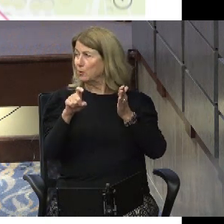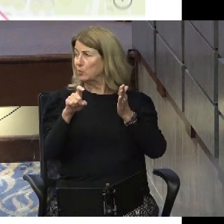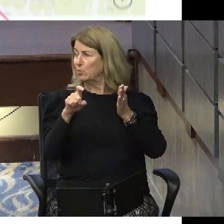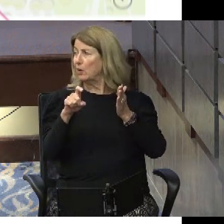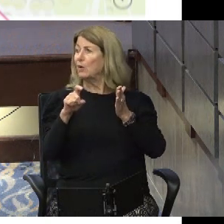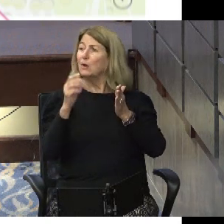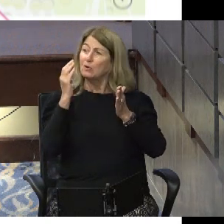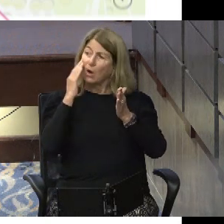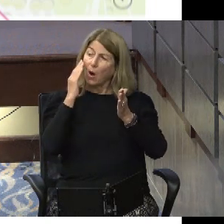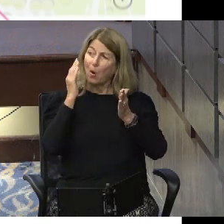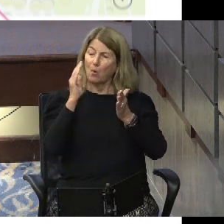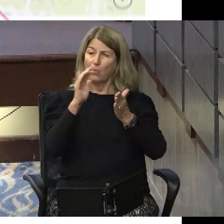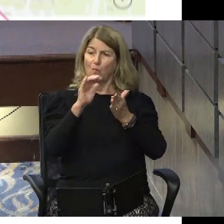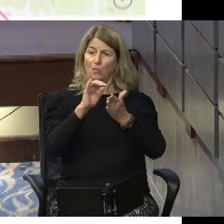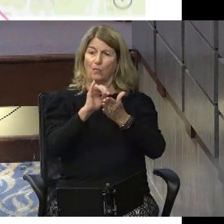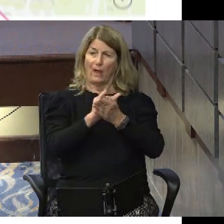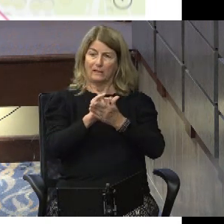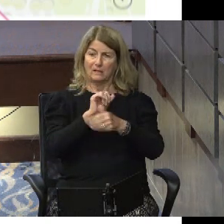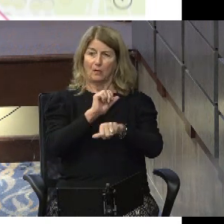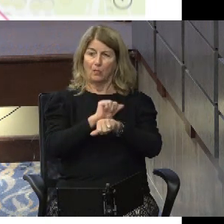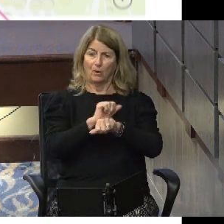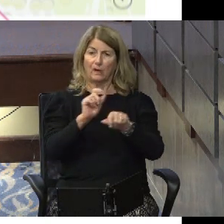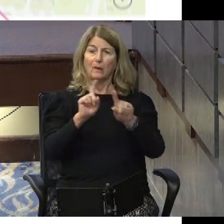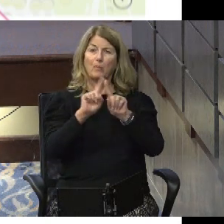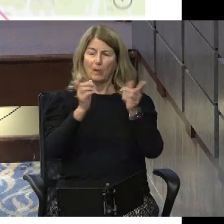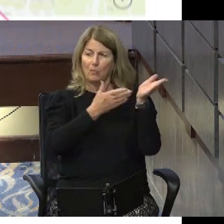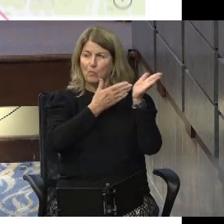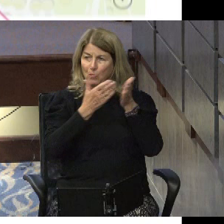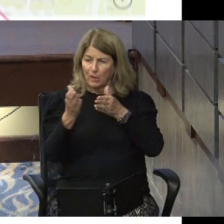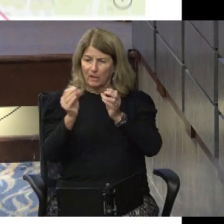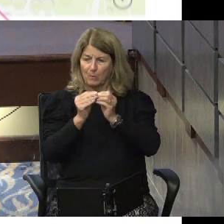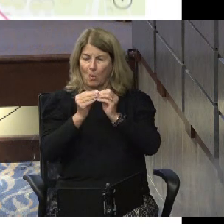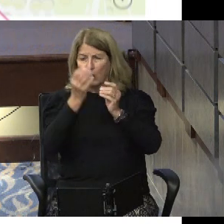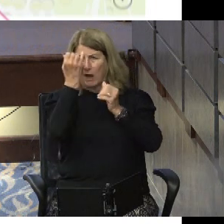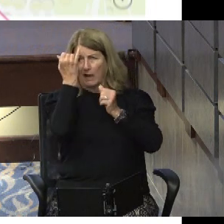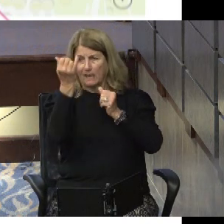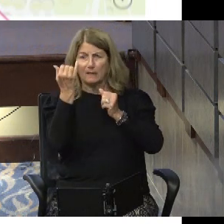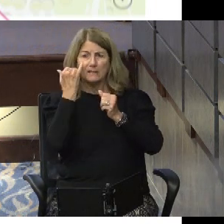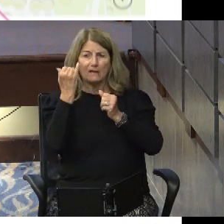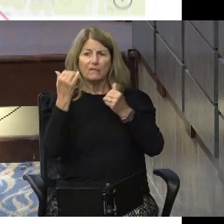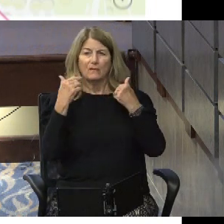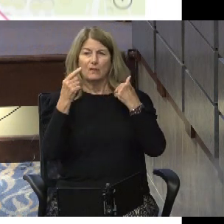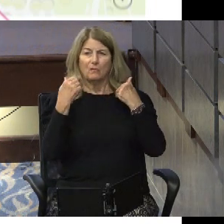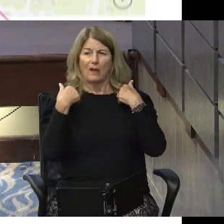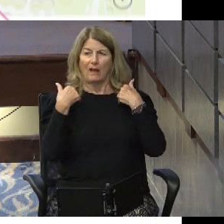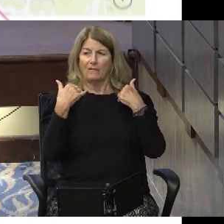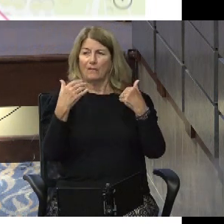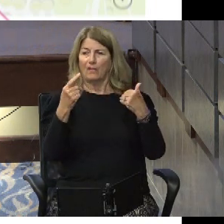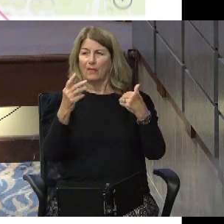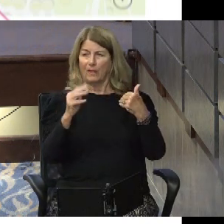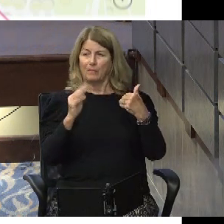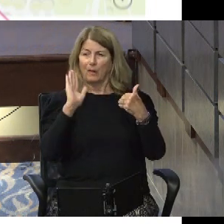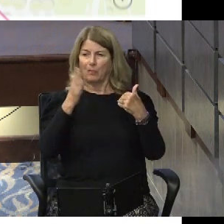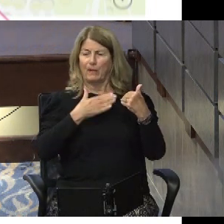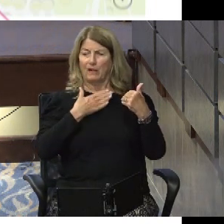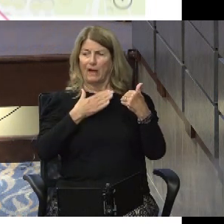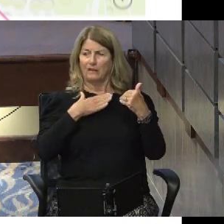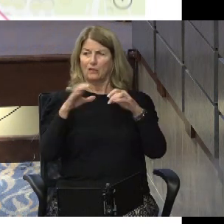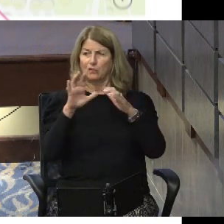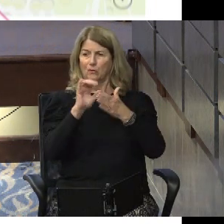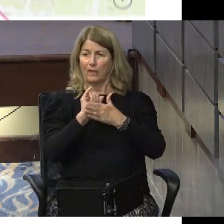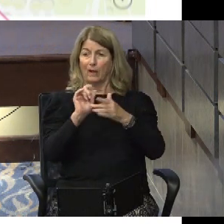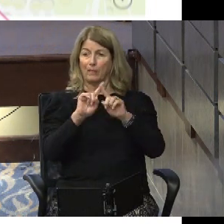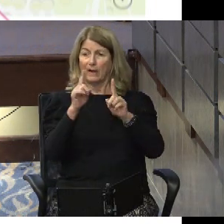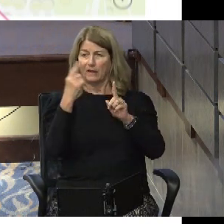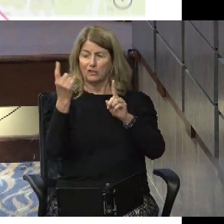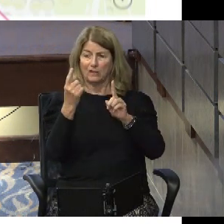know that that's working in good faith, but bring them our ideas if we got them. I'll be glad to meet with you, Paul, but I